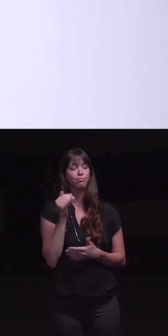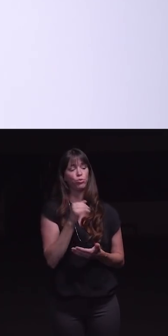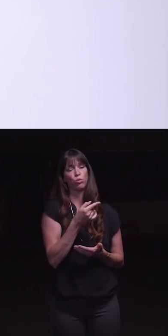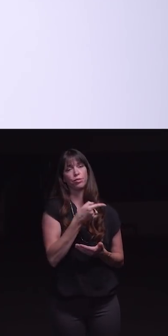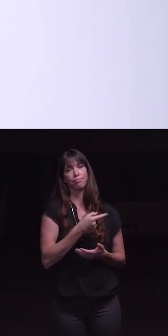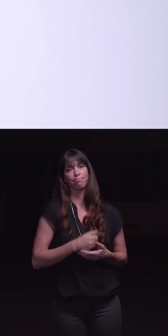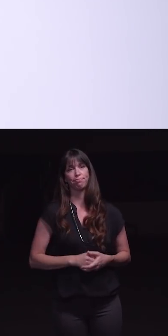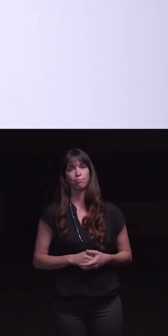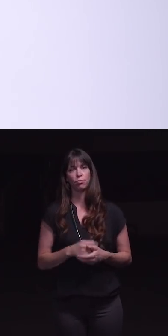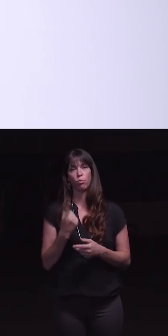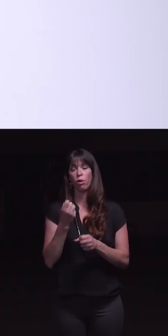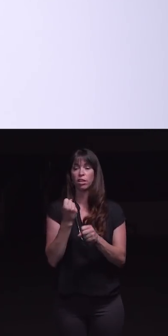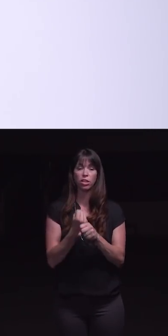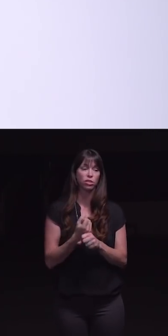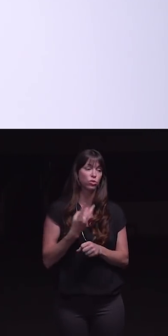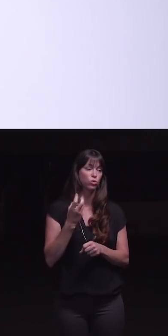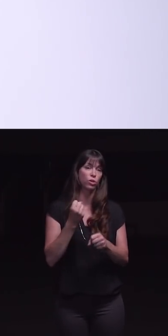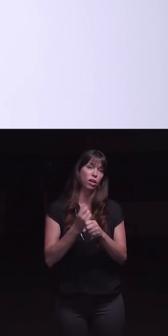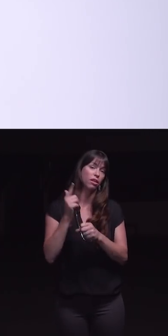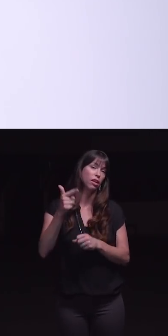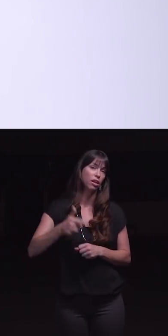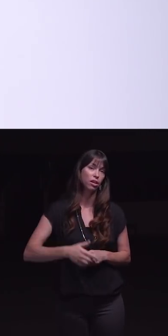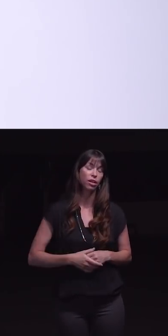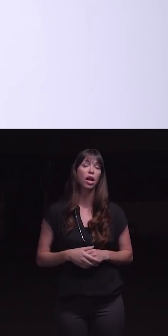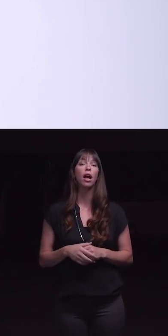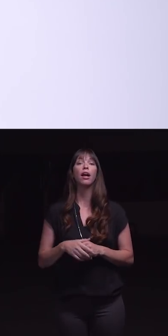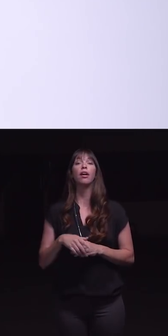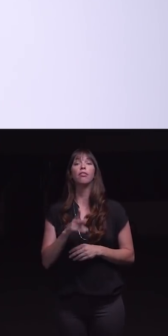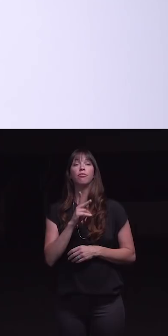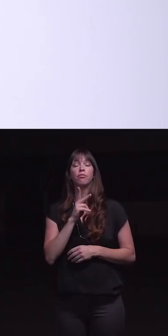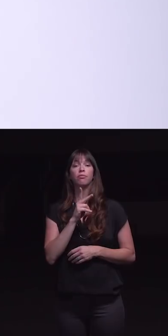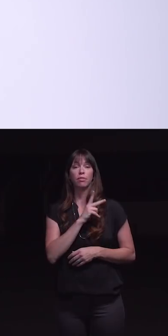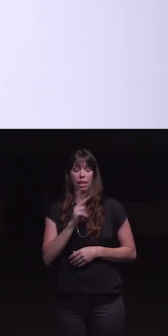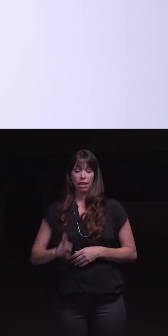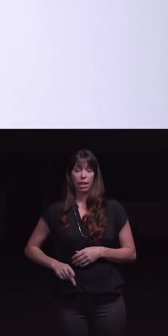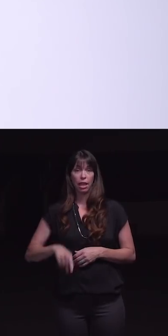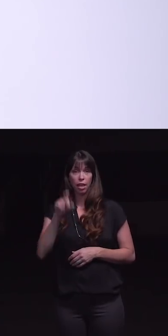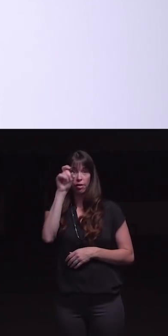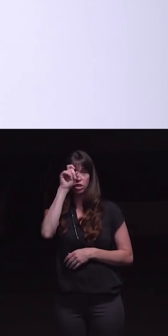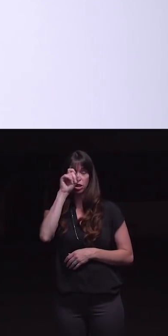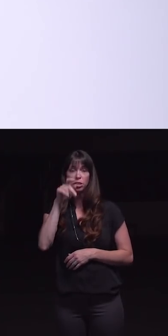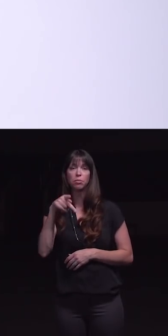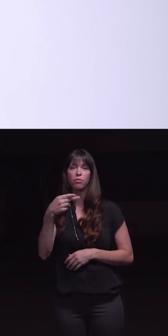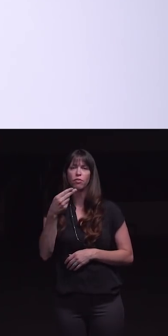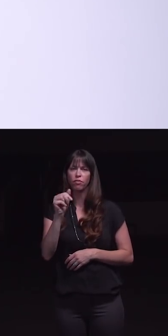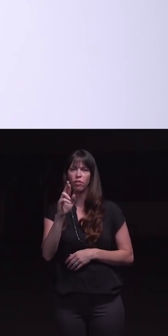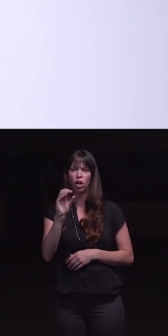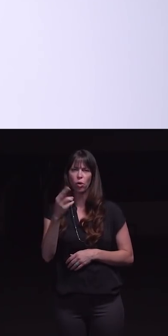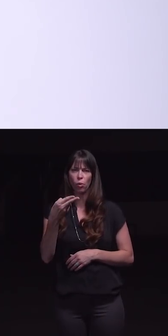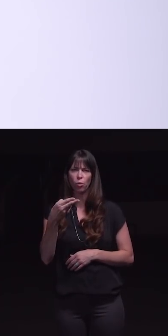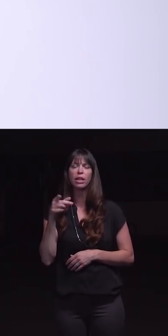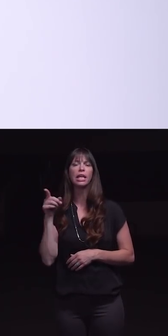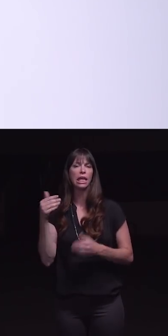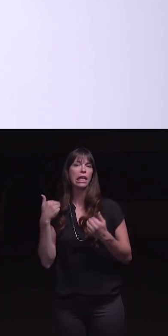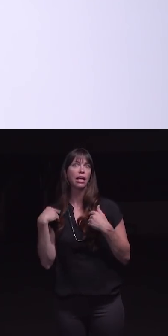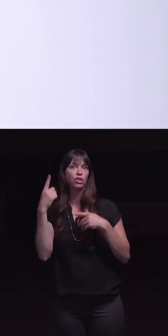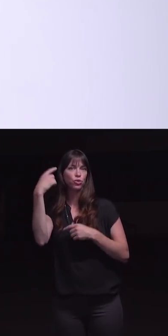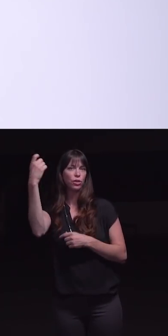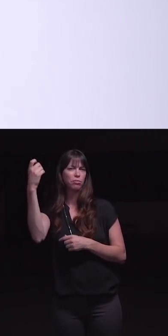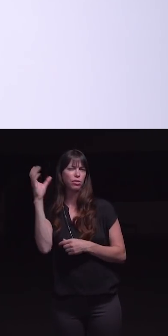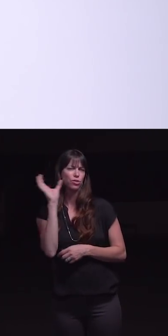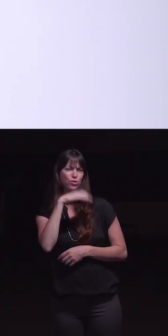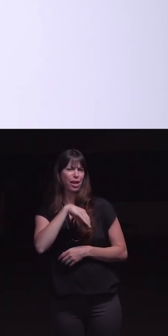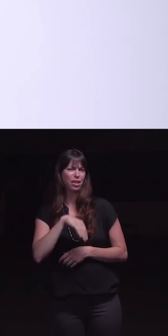palace. A year goes by, 2 years go by. Pharaoh has a dream. I told you there's a lot of dreams in the story. Pharaoh's dream